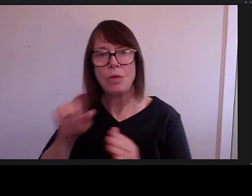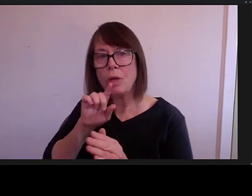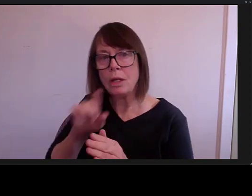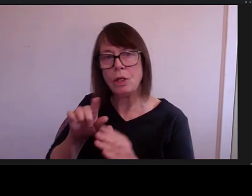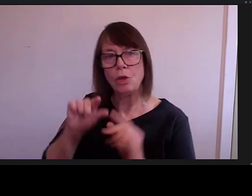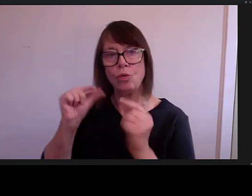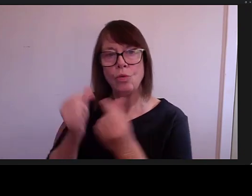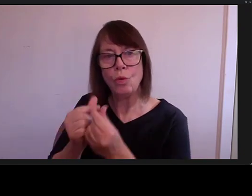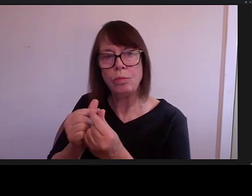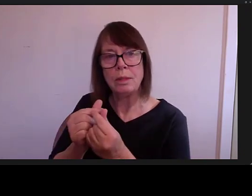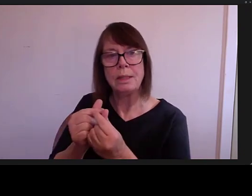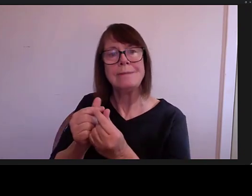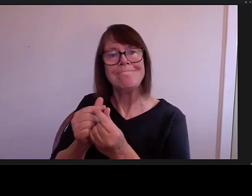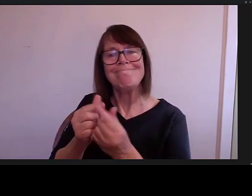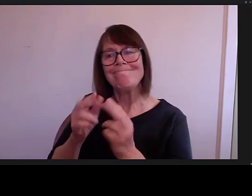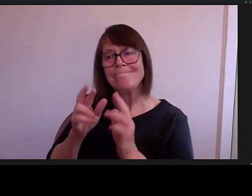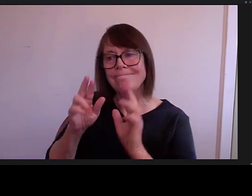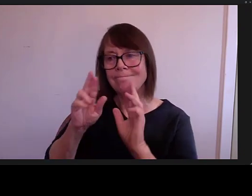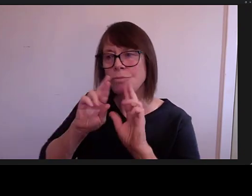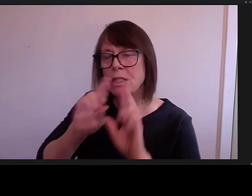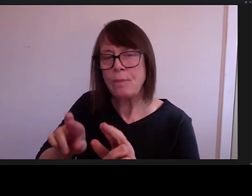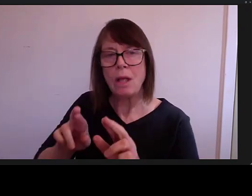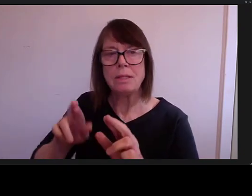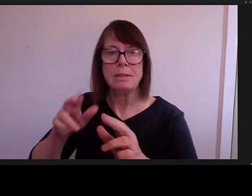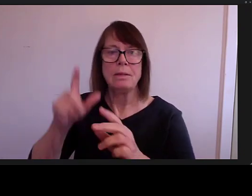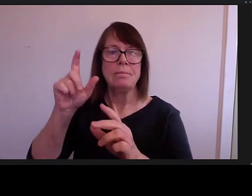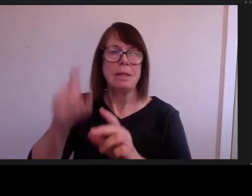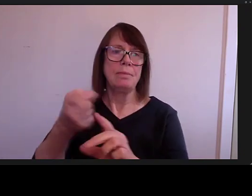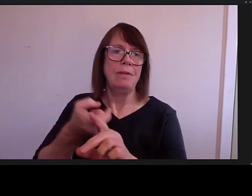a collective response.